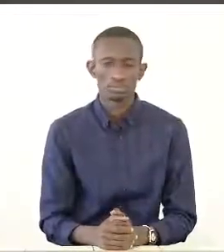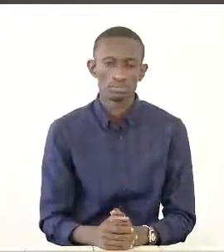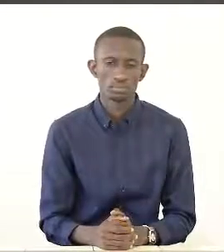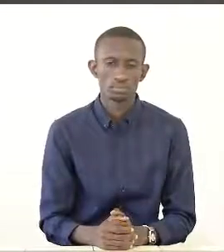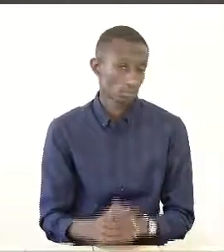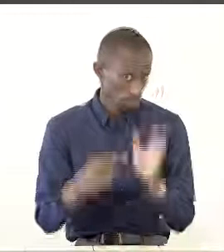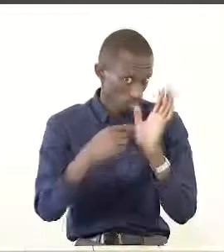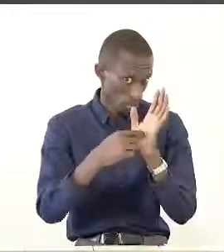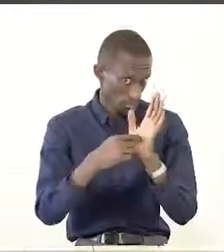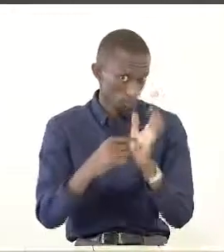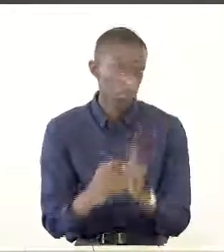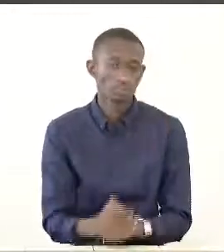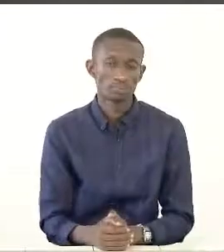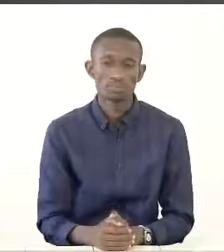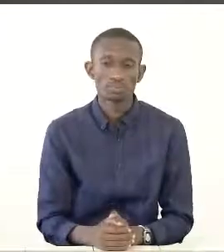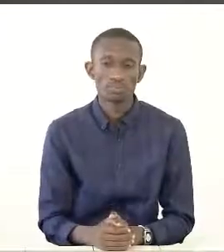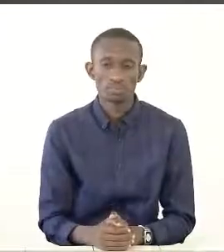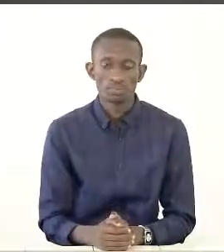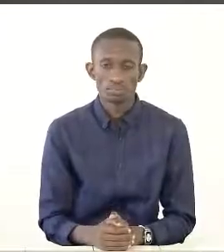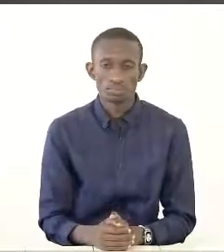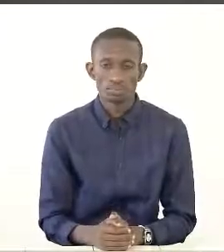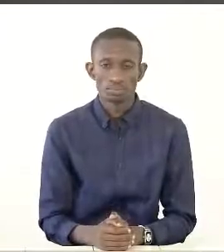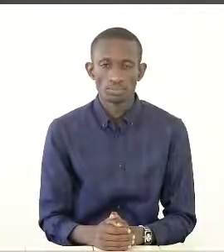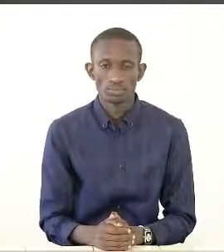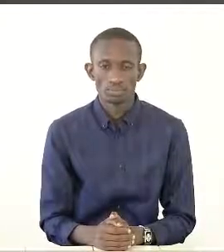For example, I can take